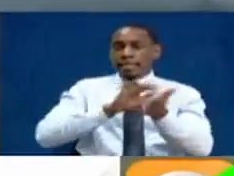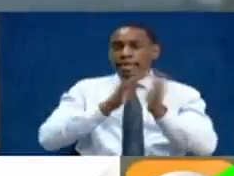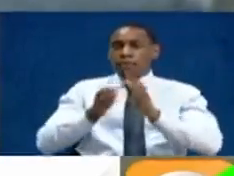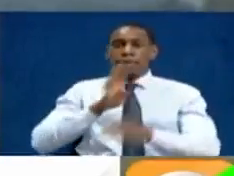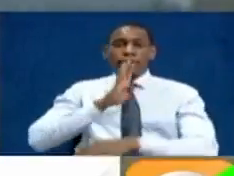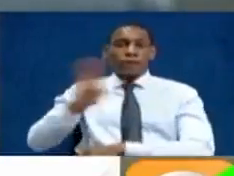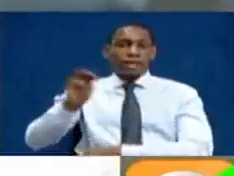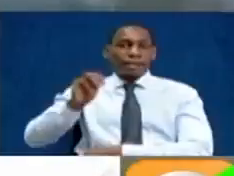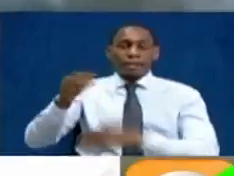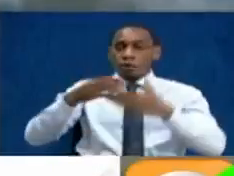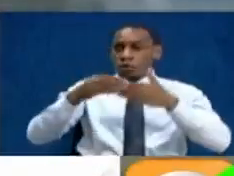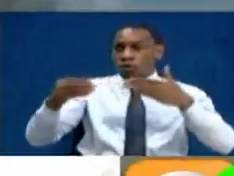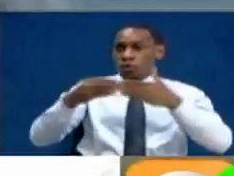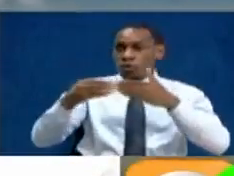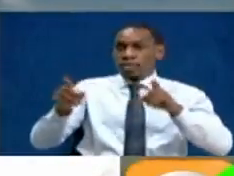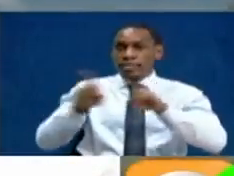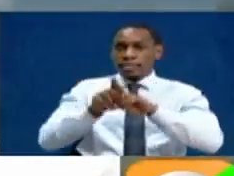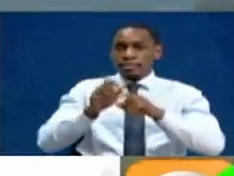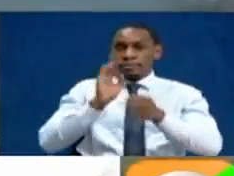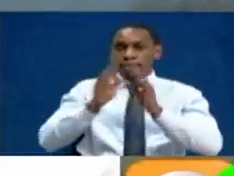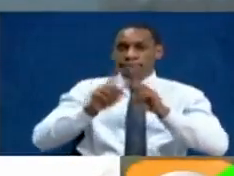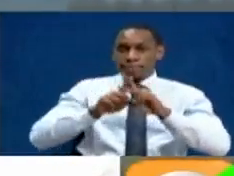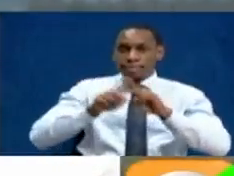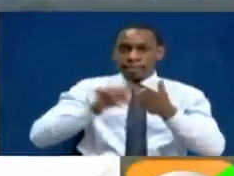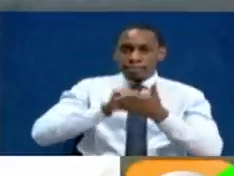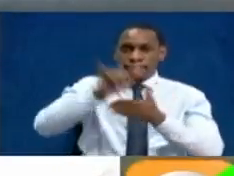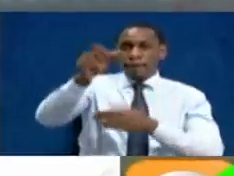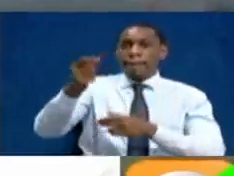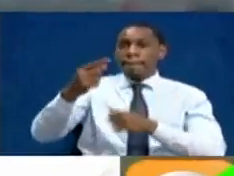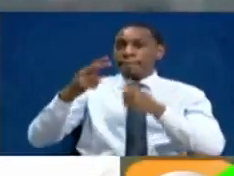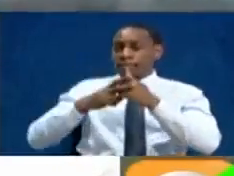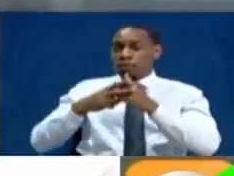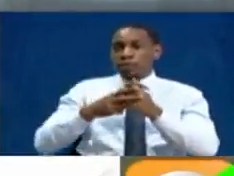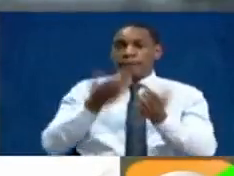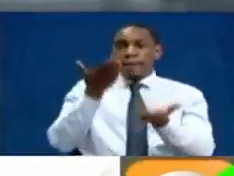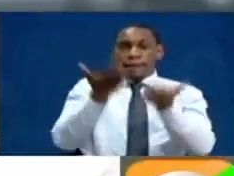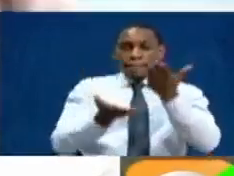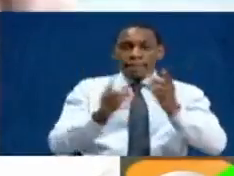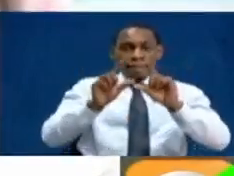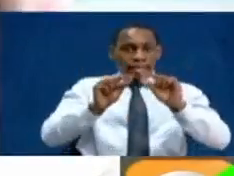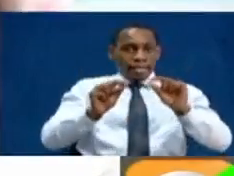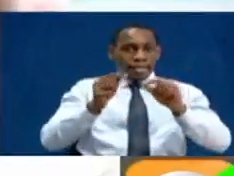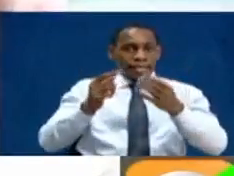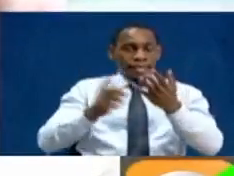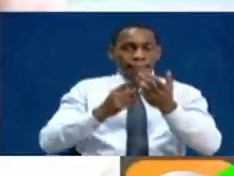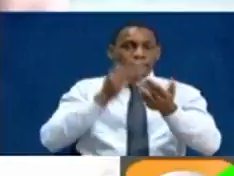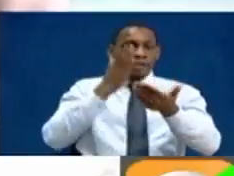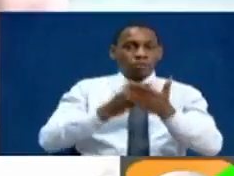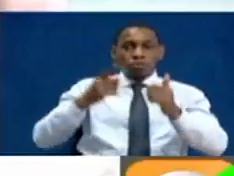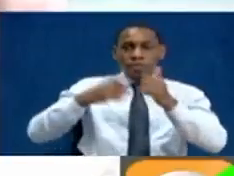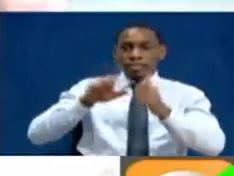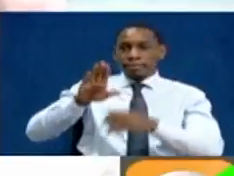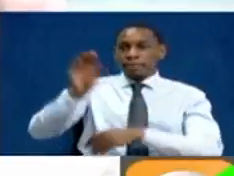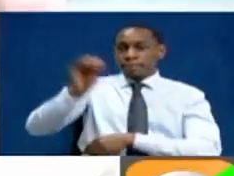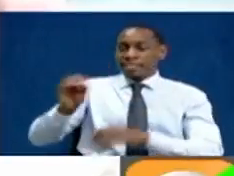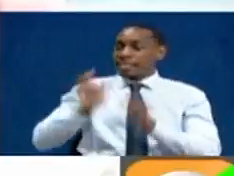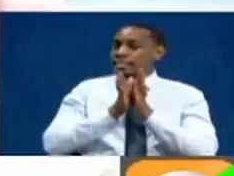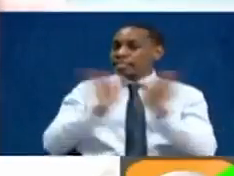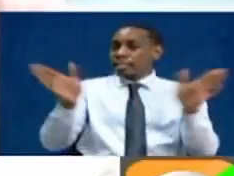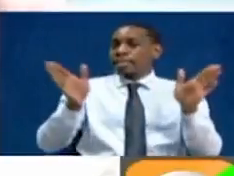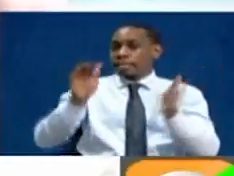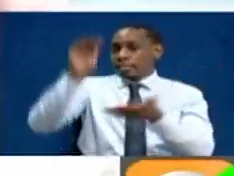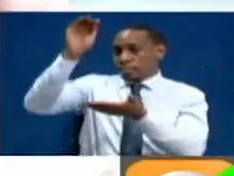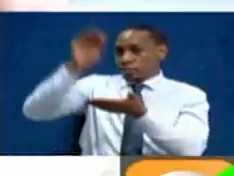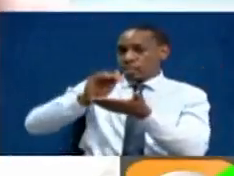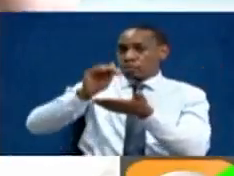$400 million, even if we start flying in June. Probably the more correct number is probably 65% overall